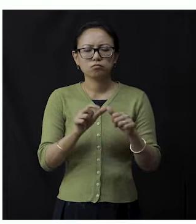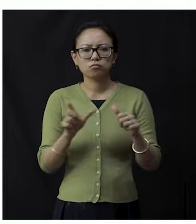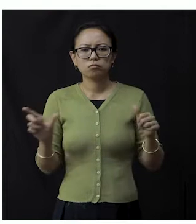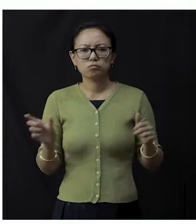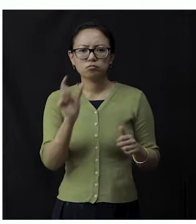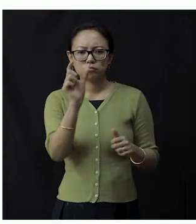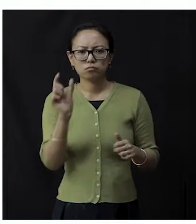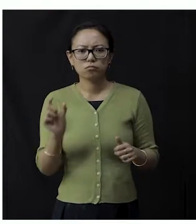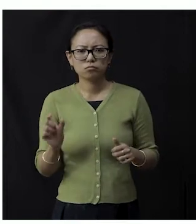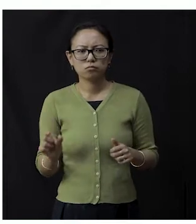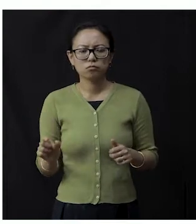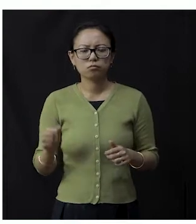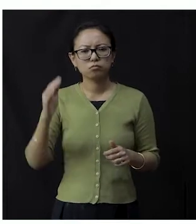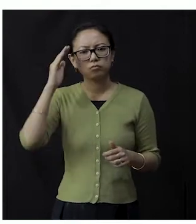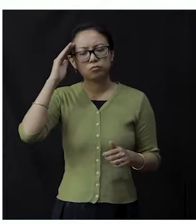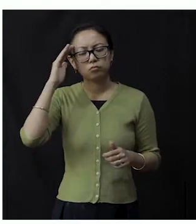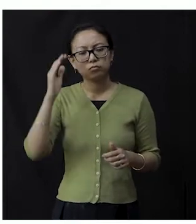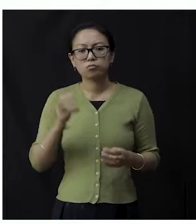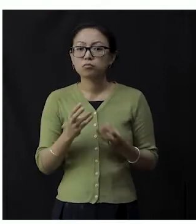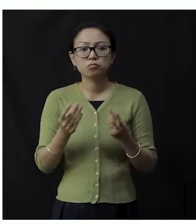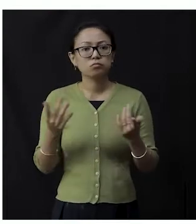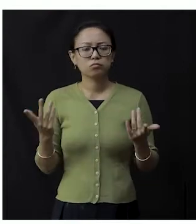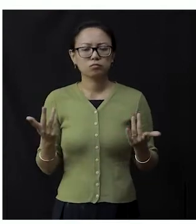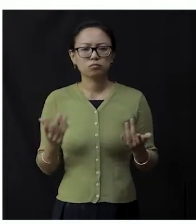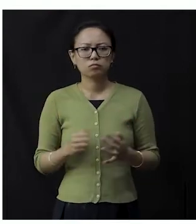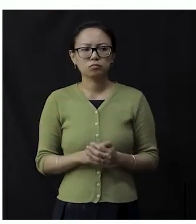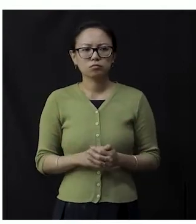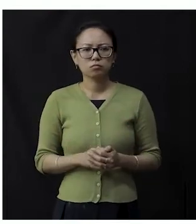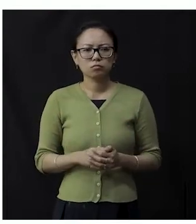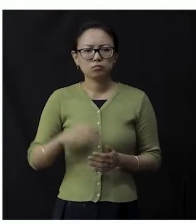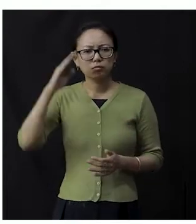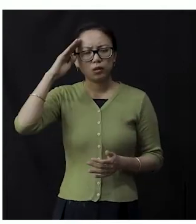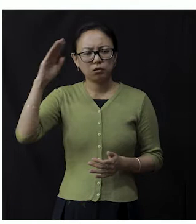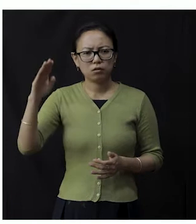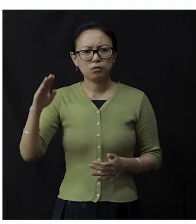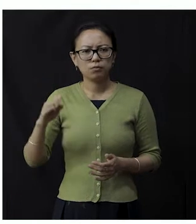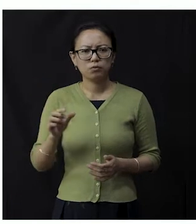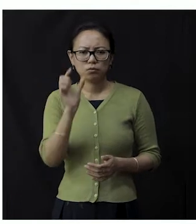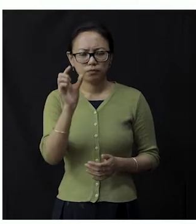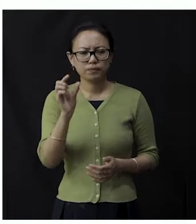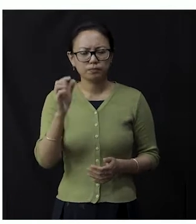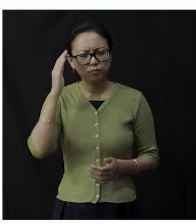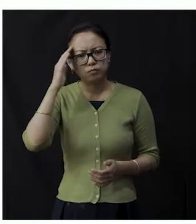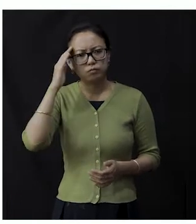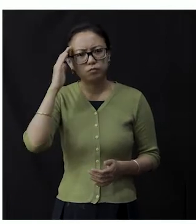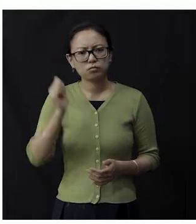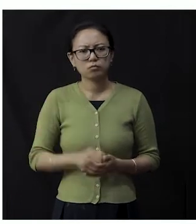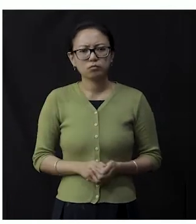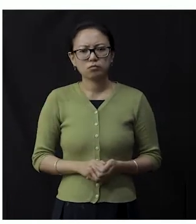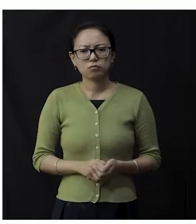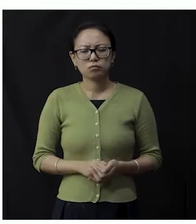I think I used the word hello. Did you? So, whenever you enter or you see